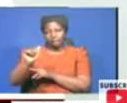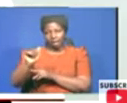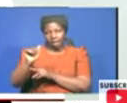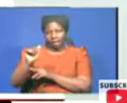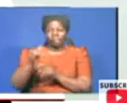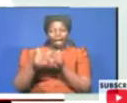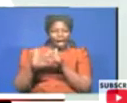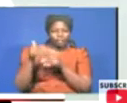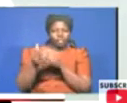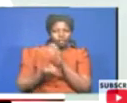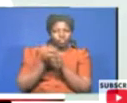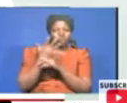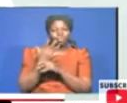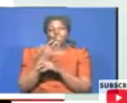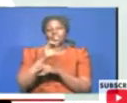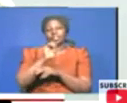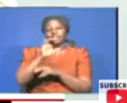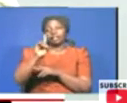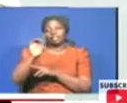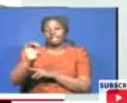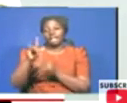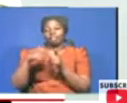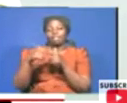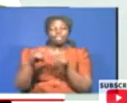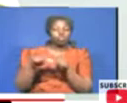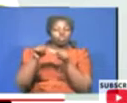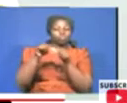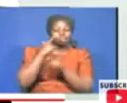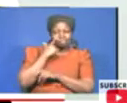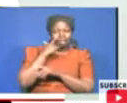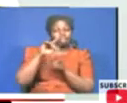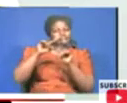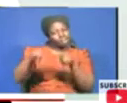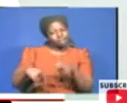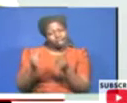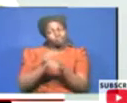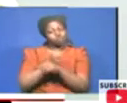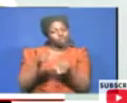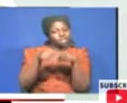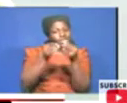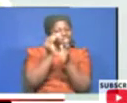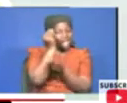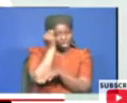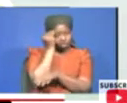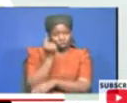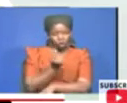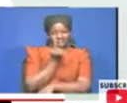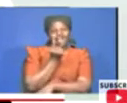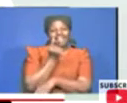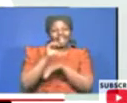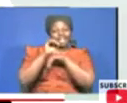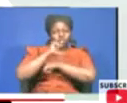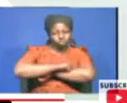they continued seeing the demand that we cannot only give education in a nursery school. Mm-hmm. So we started